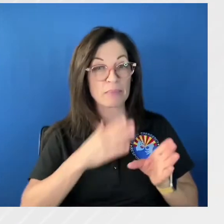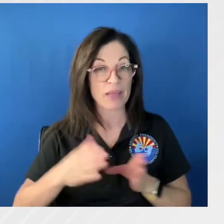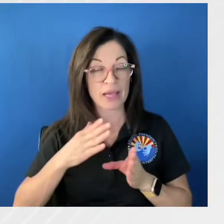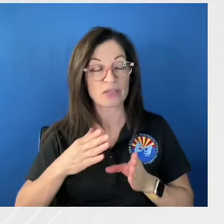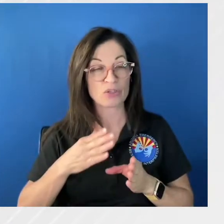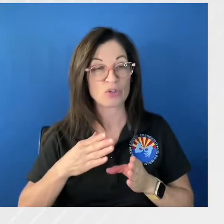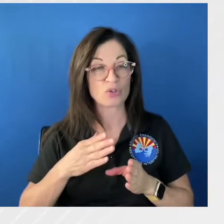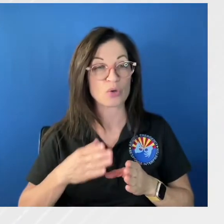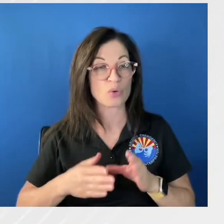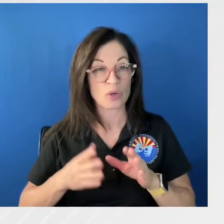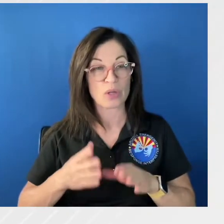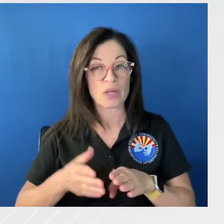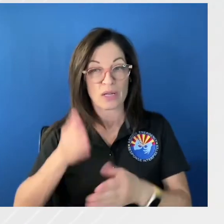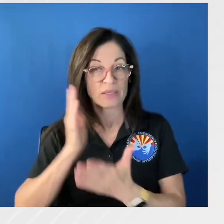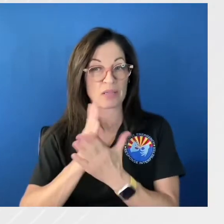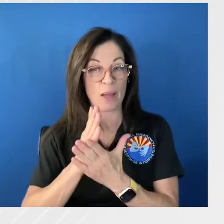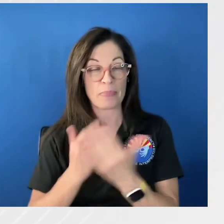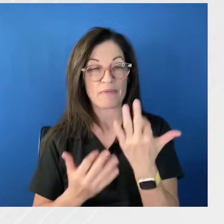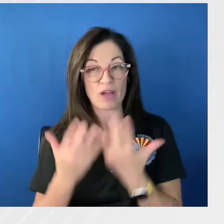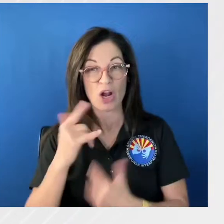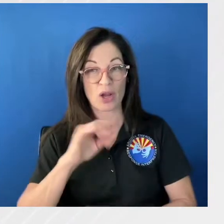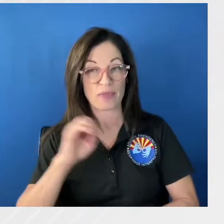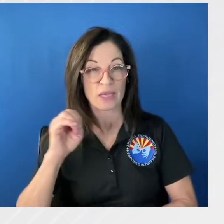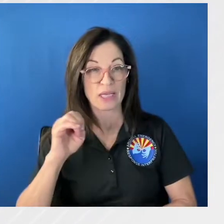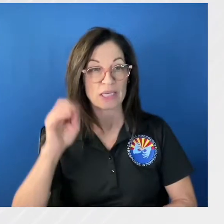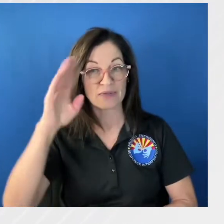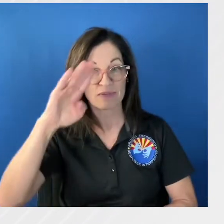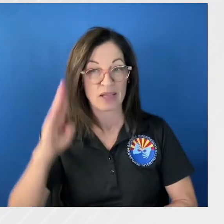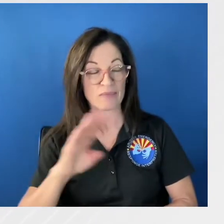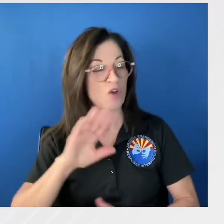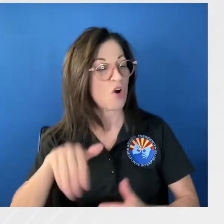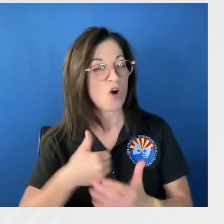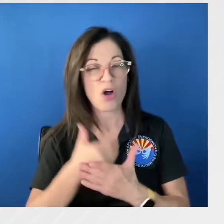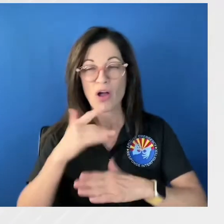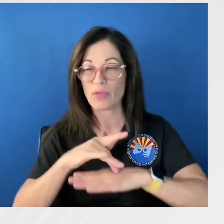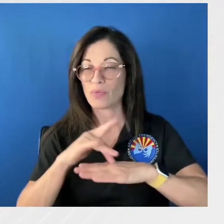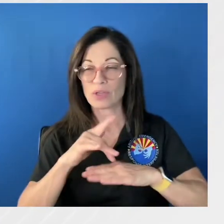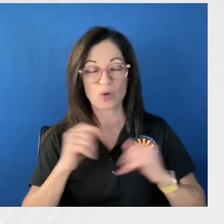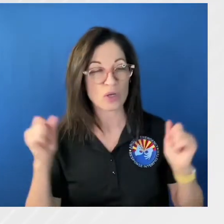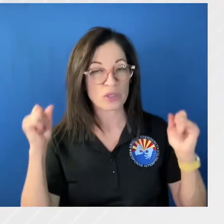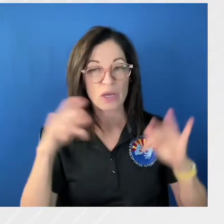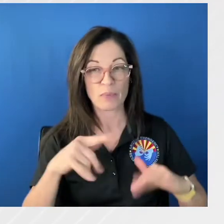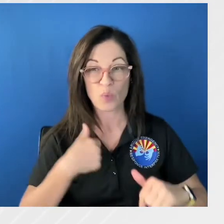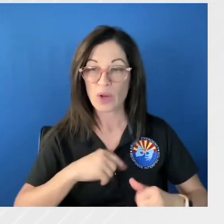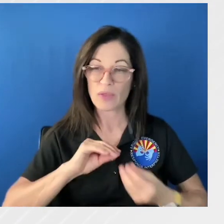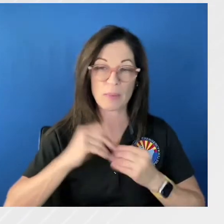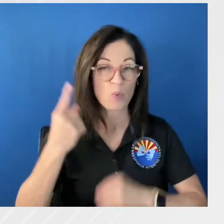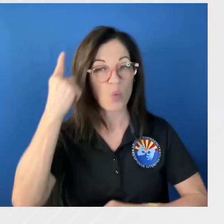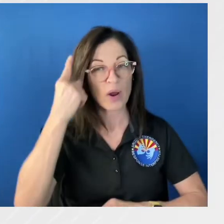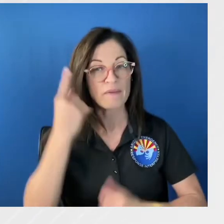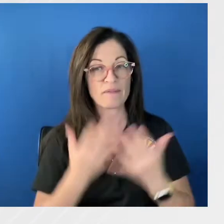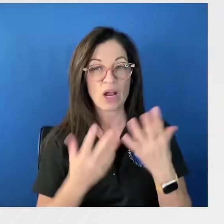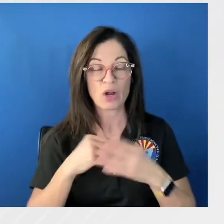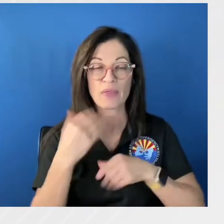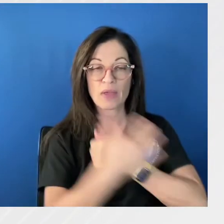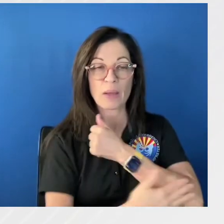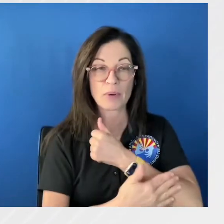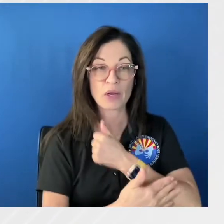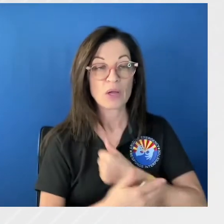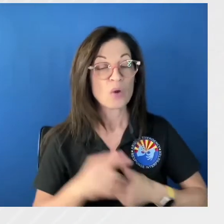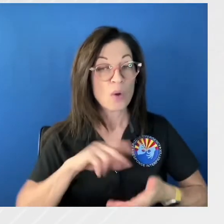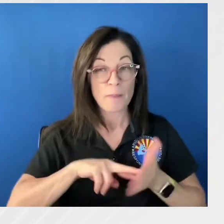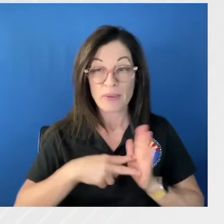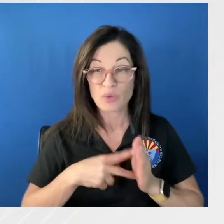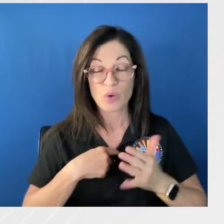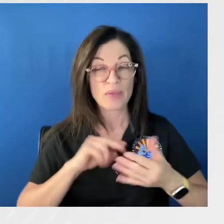east flank. And we got all the resources coming. We're the #1 fire in the country. What that means is we're the #1 priority right here in these 2